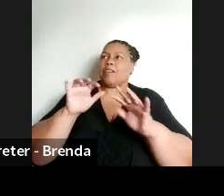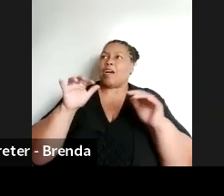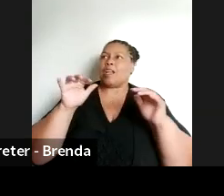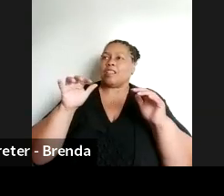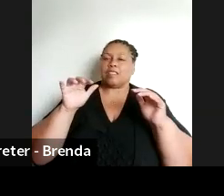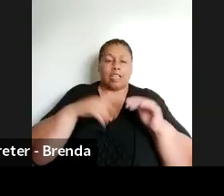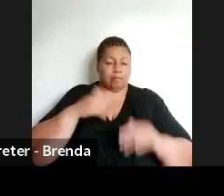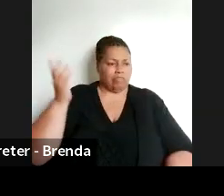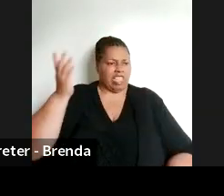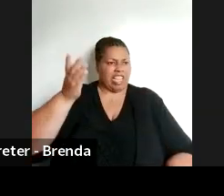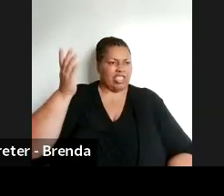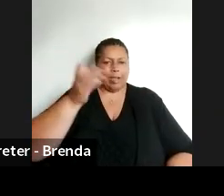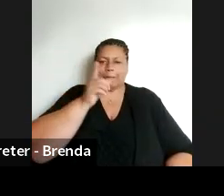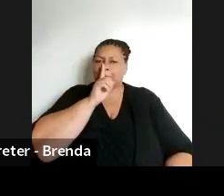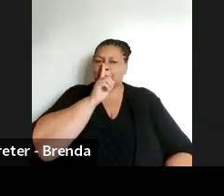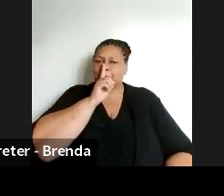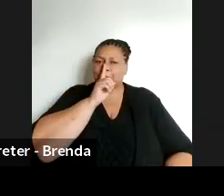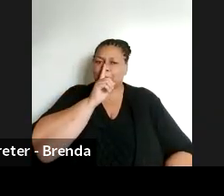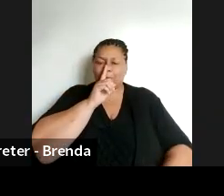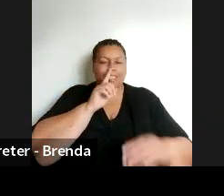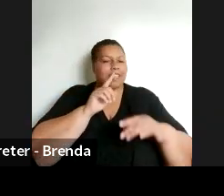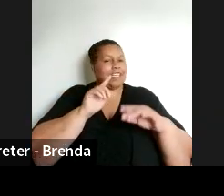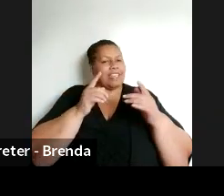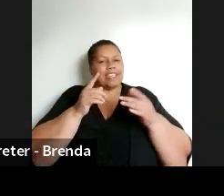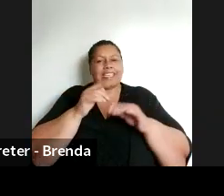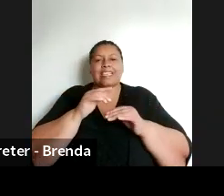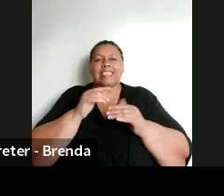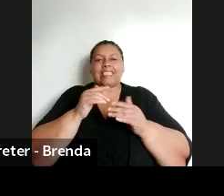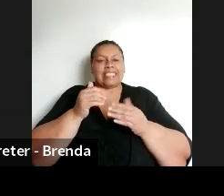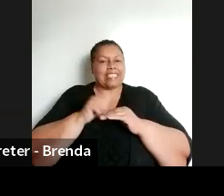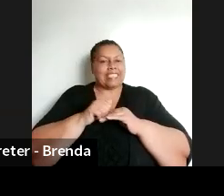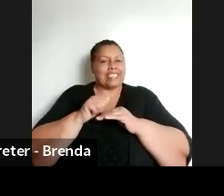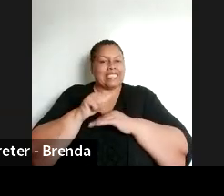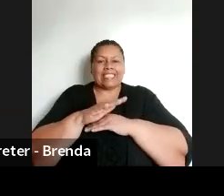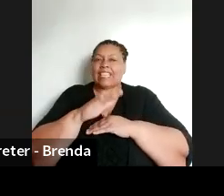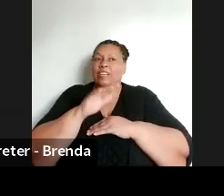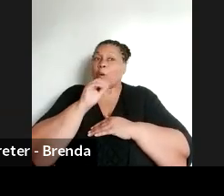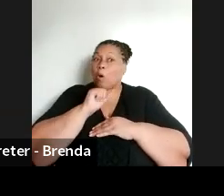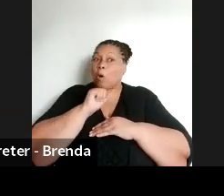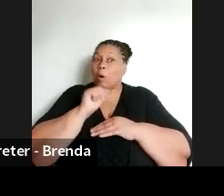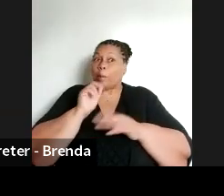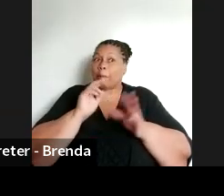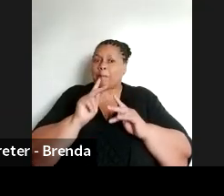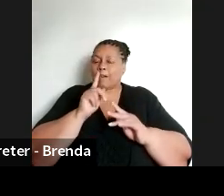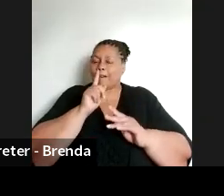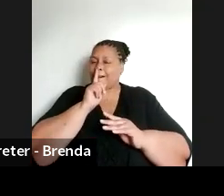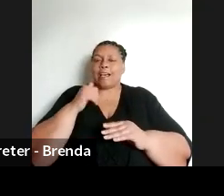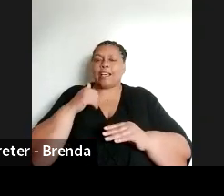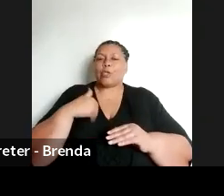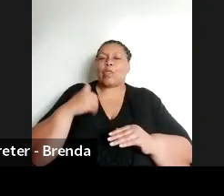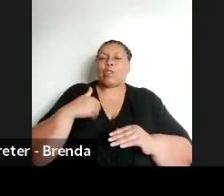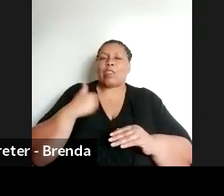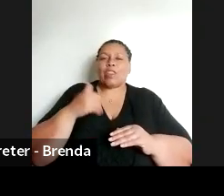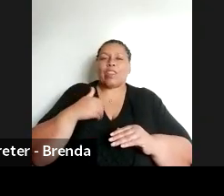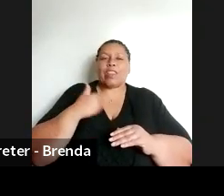anything like that, but try to make it fun. And if you send youth, you're not sending older people to the school, you're sending